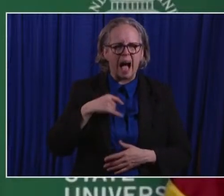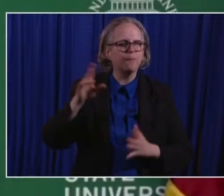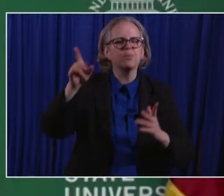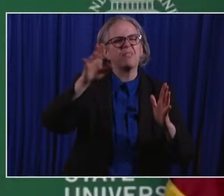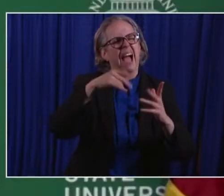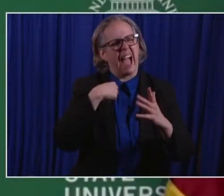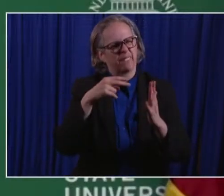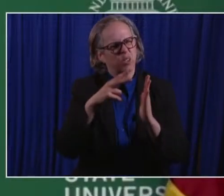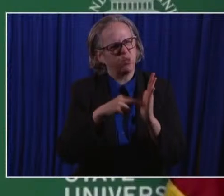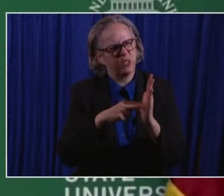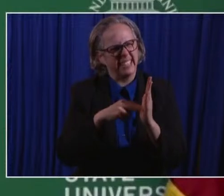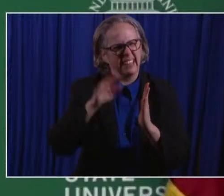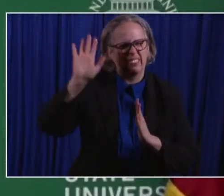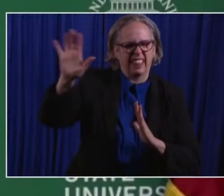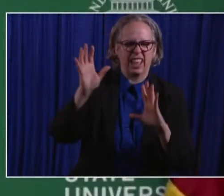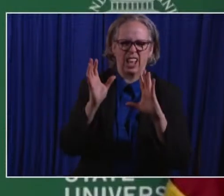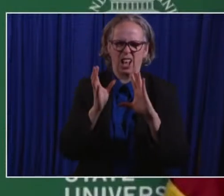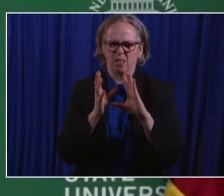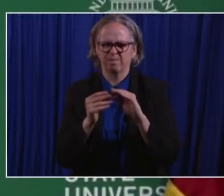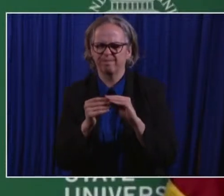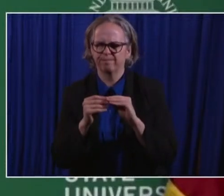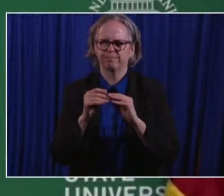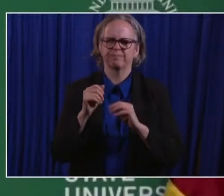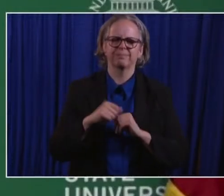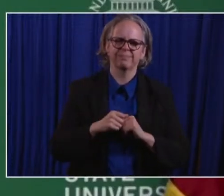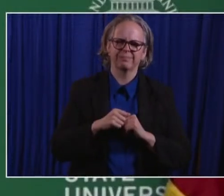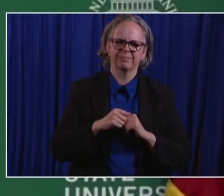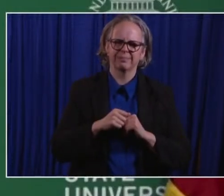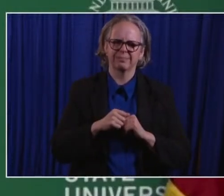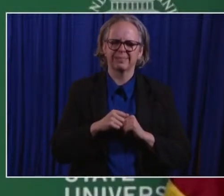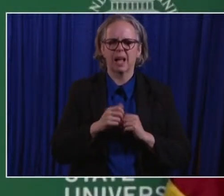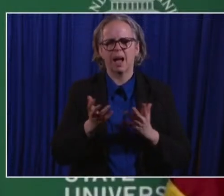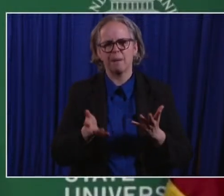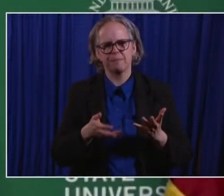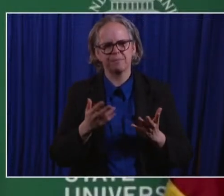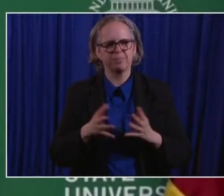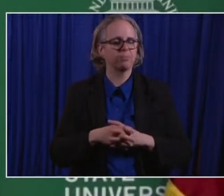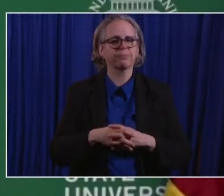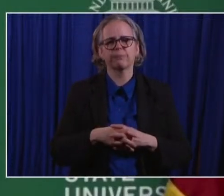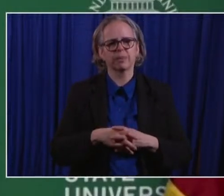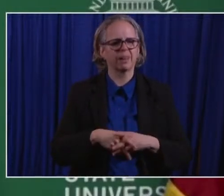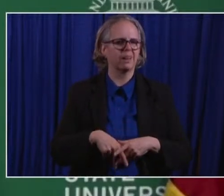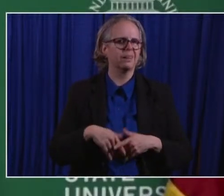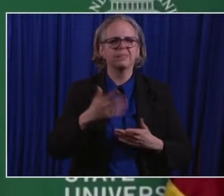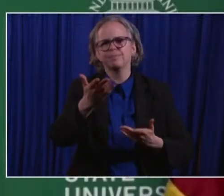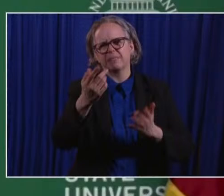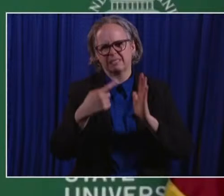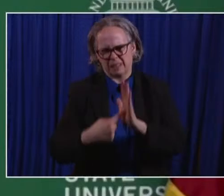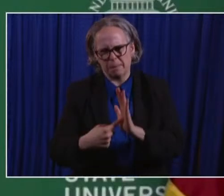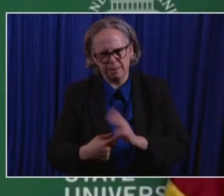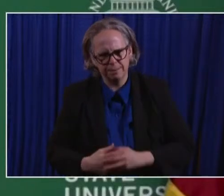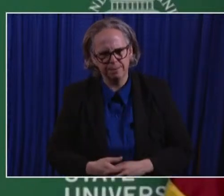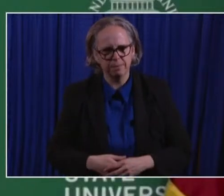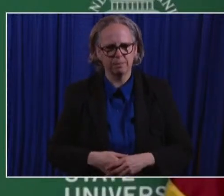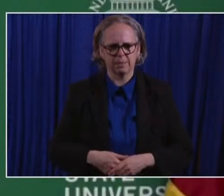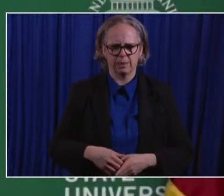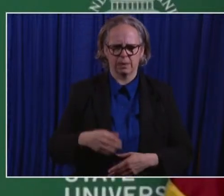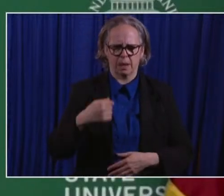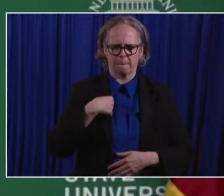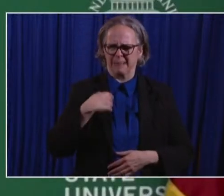it. But if you're out and you're in a crowded area,